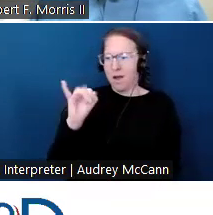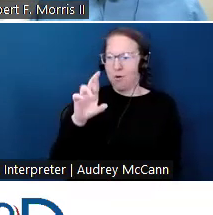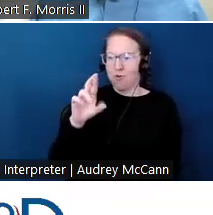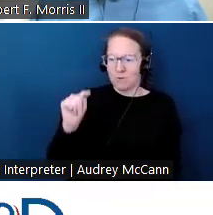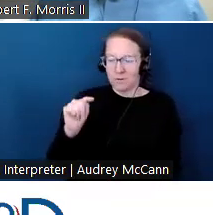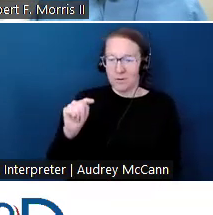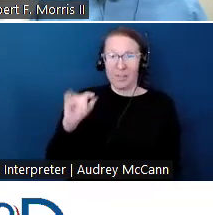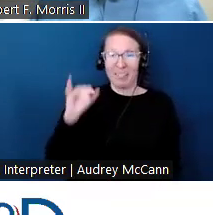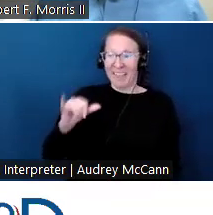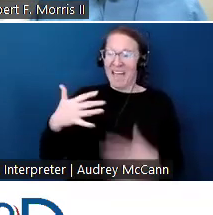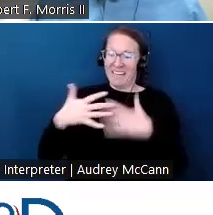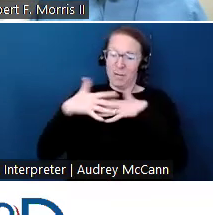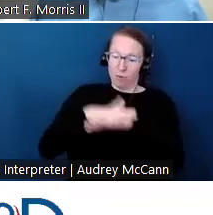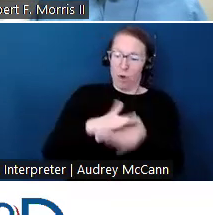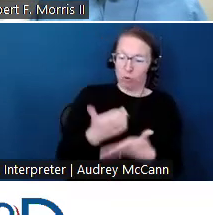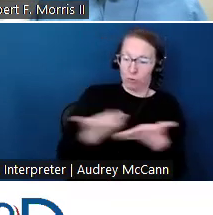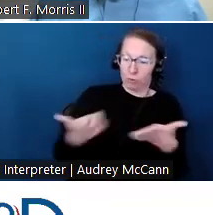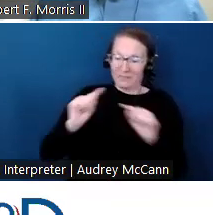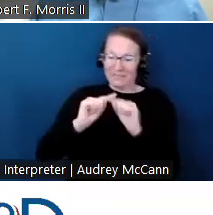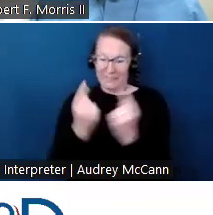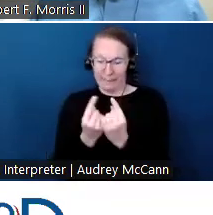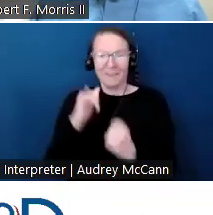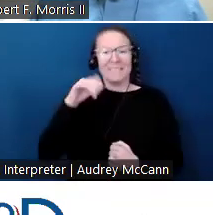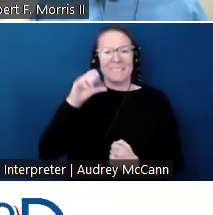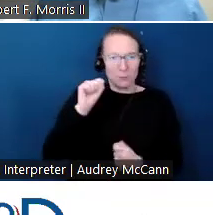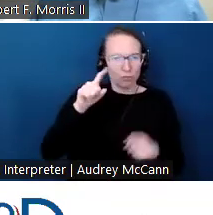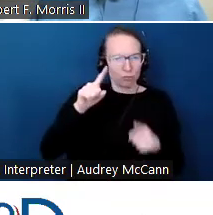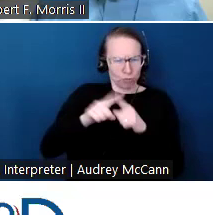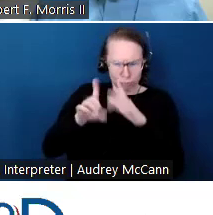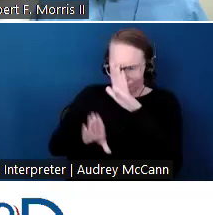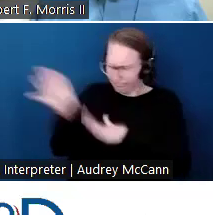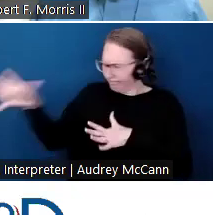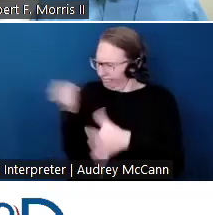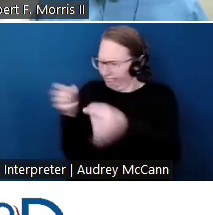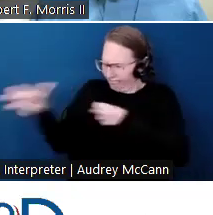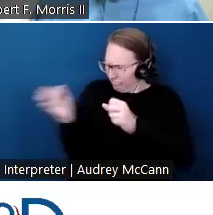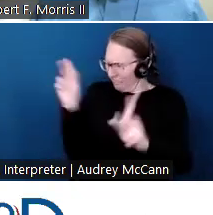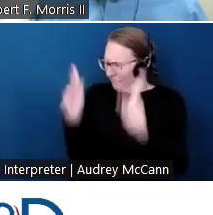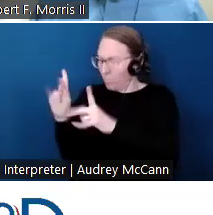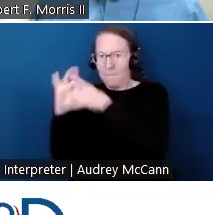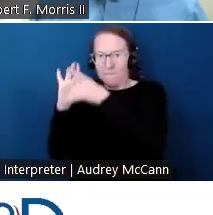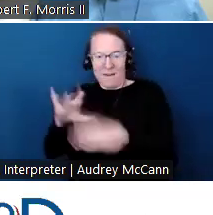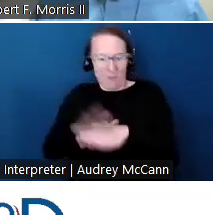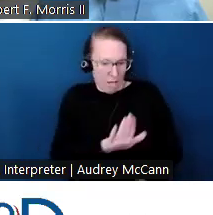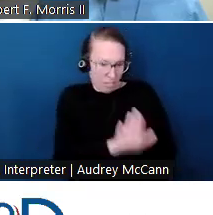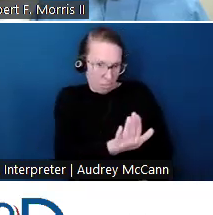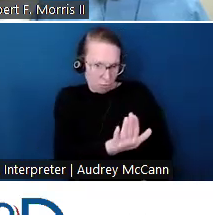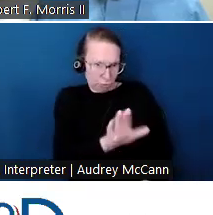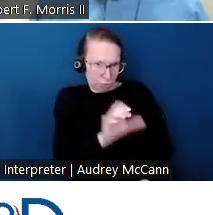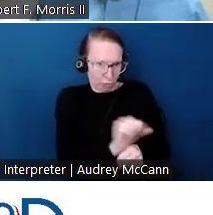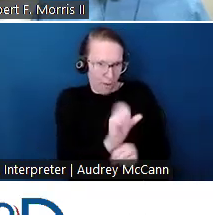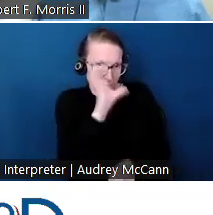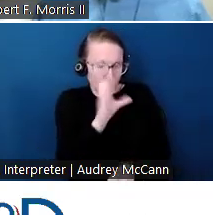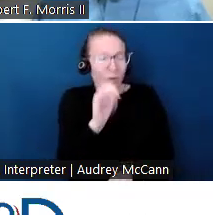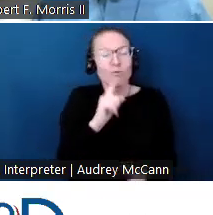resource team is building a team around a job seeker. So that could involve support from multiple agencies. And it helps